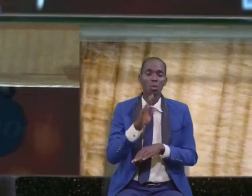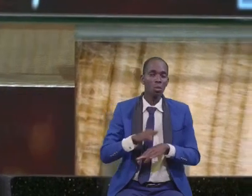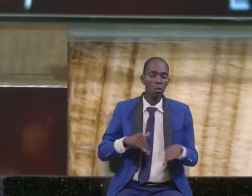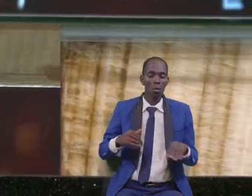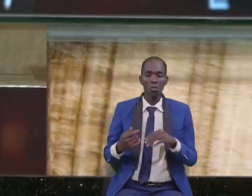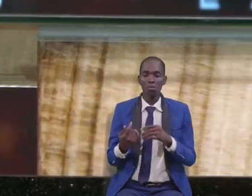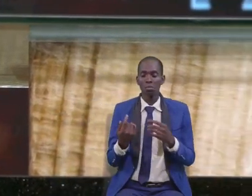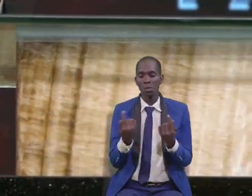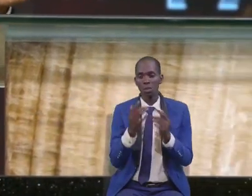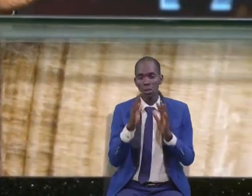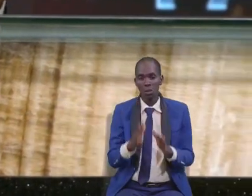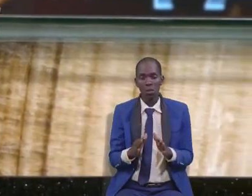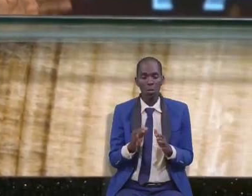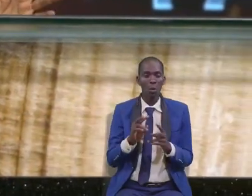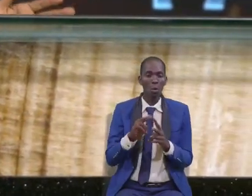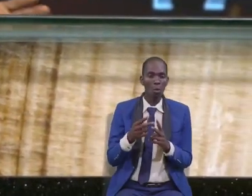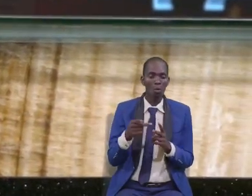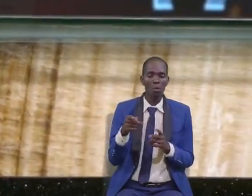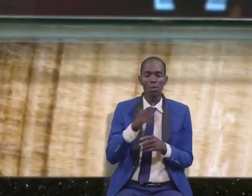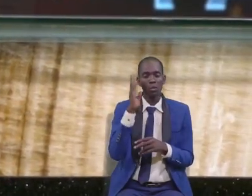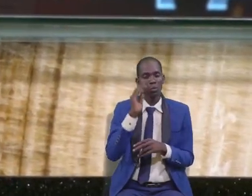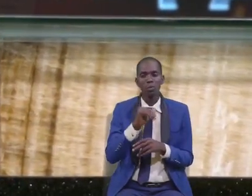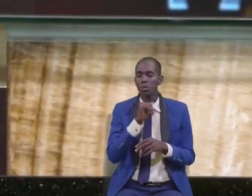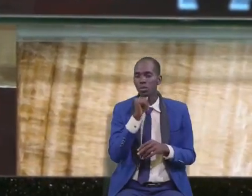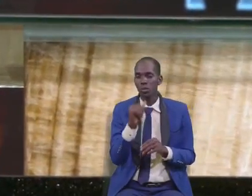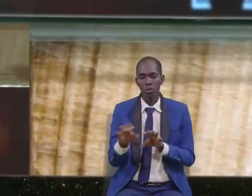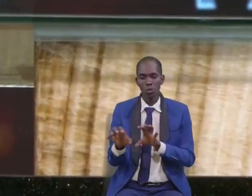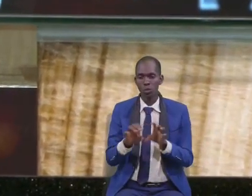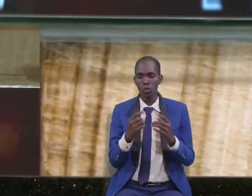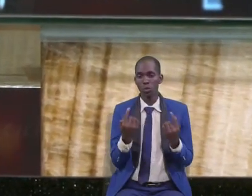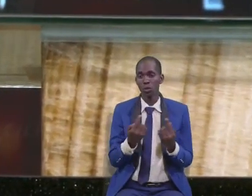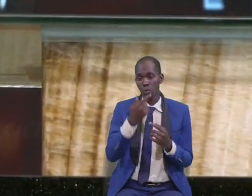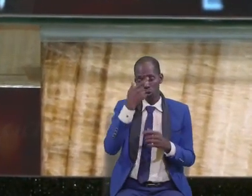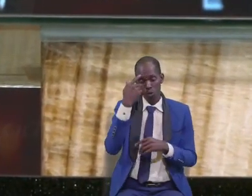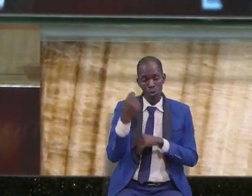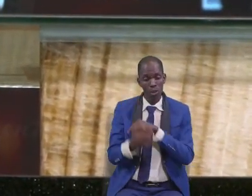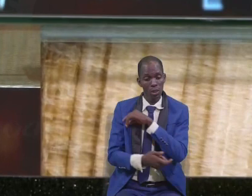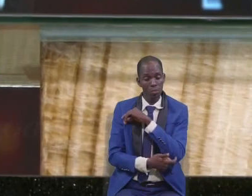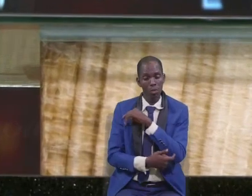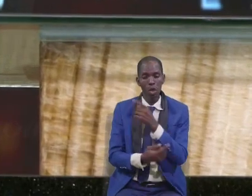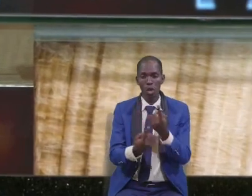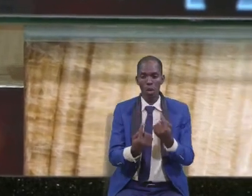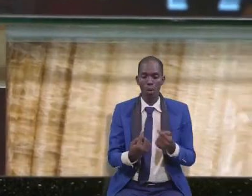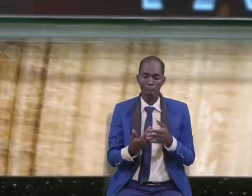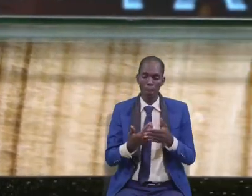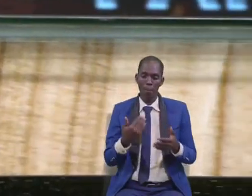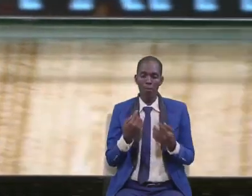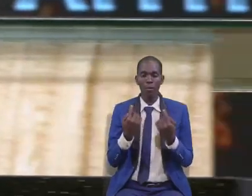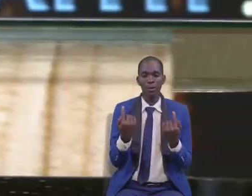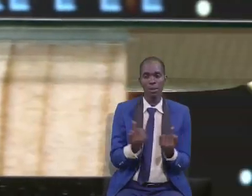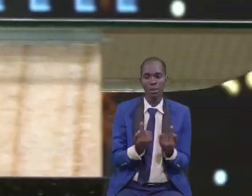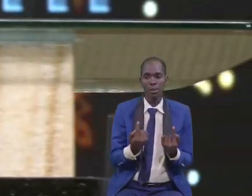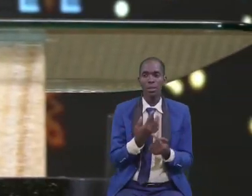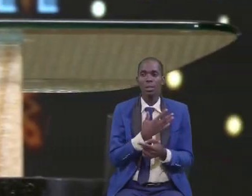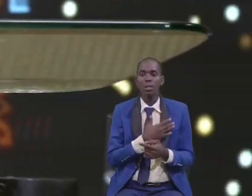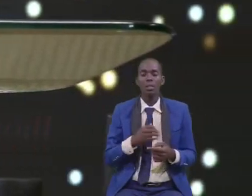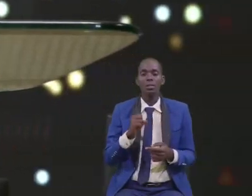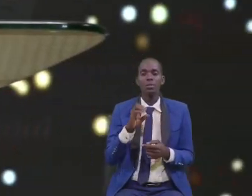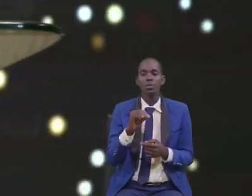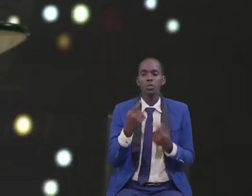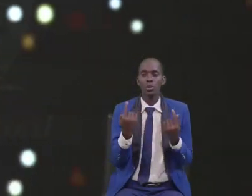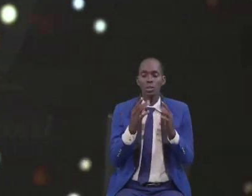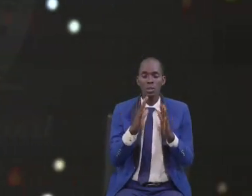commit sin, because temptation comes before sinning. And so, sinners have